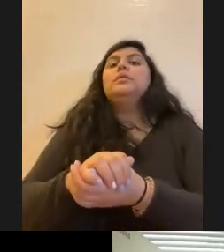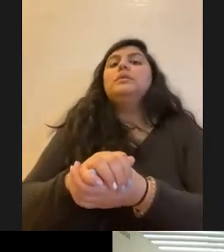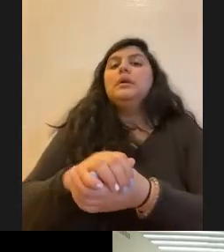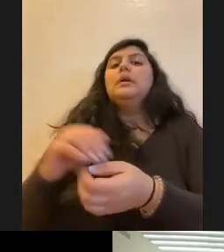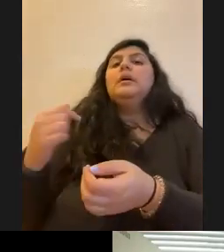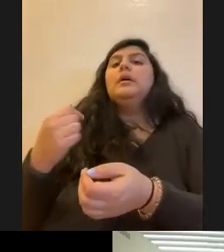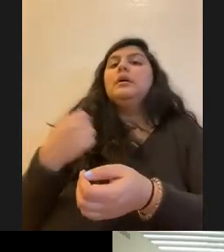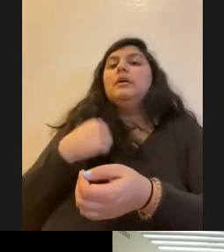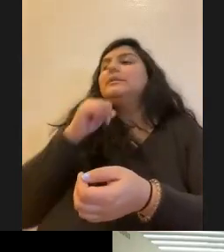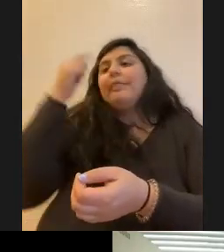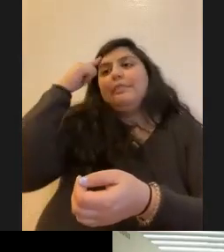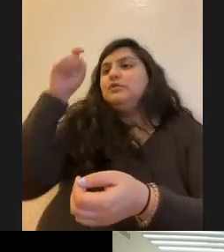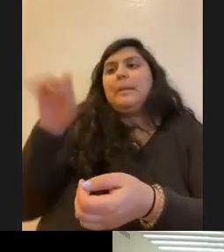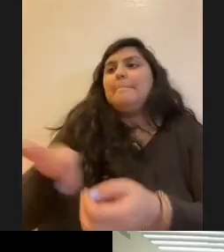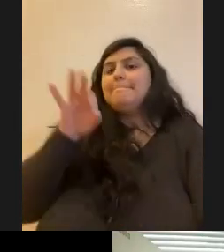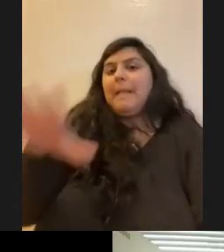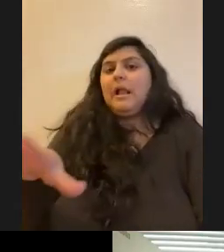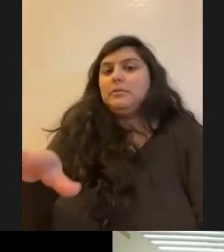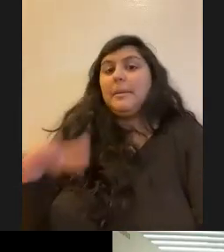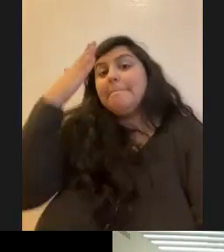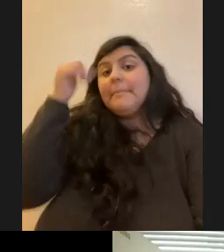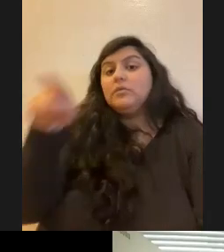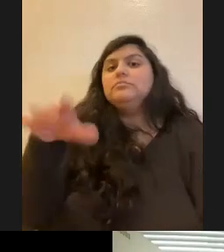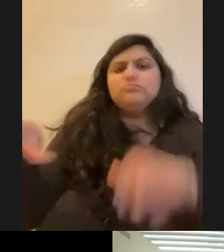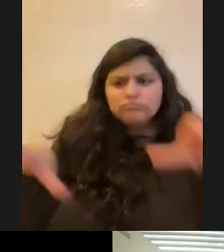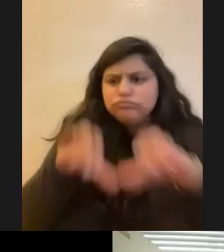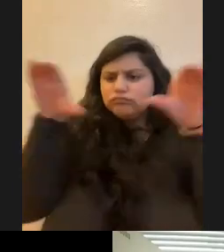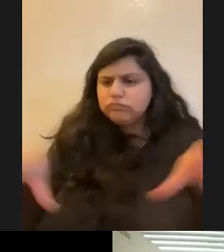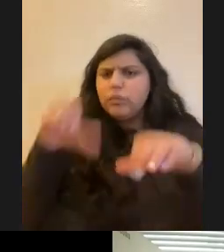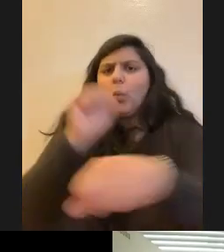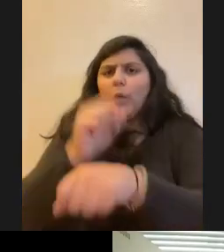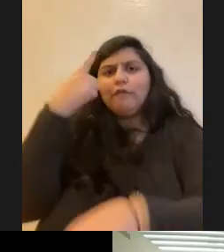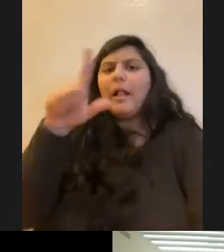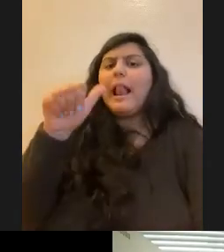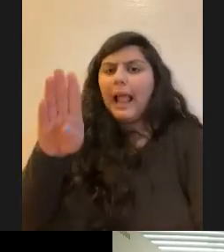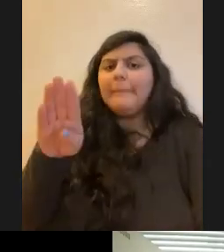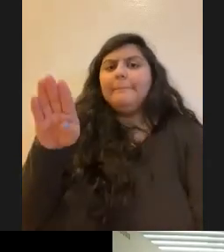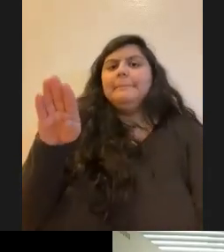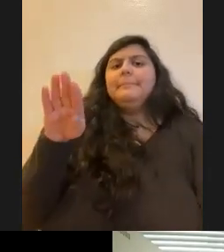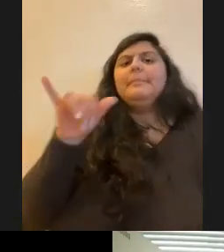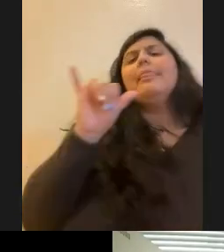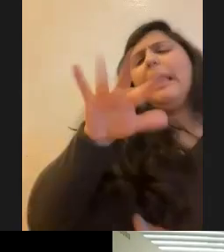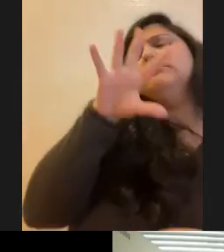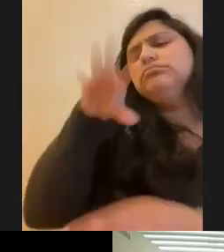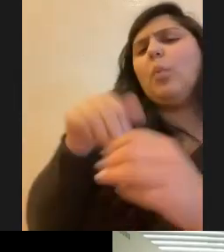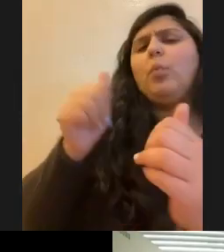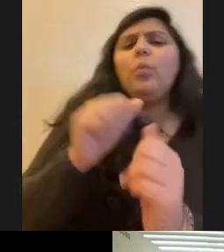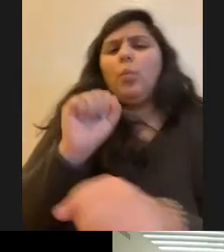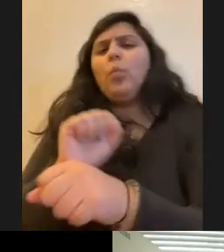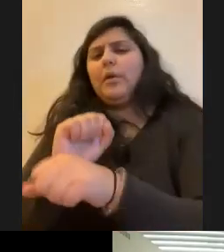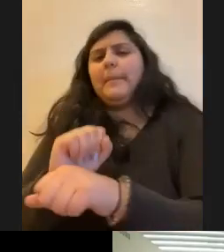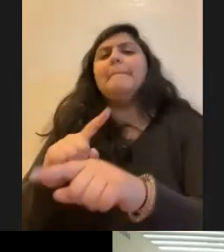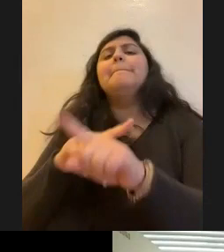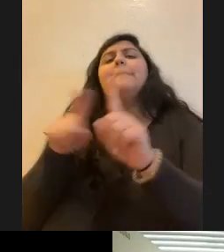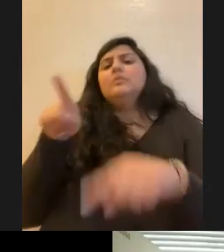also don't think you should pay for grad school because you are doing a lot of work for your lab and like it's going to come with work, but you're also, you know, you